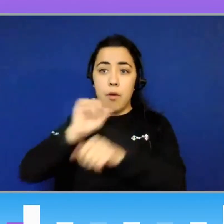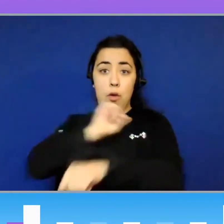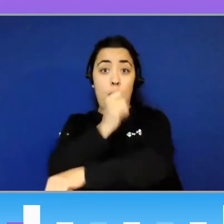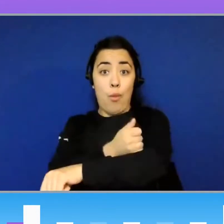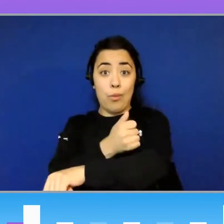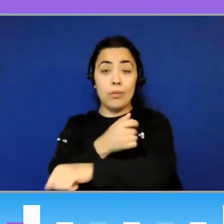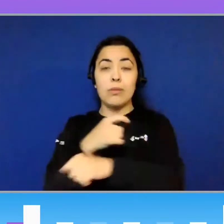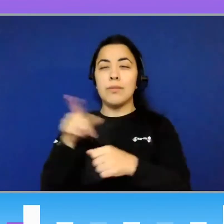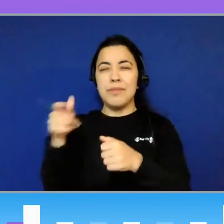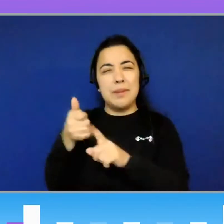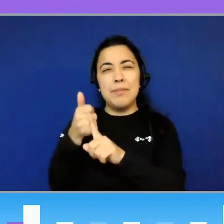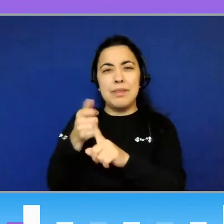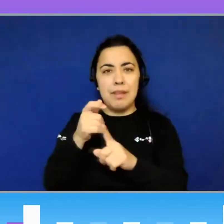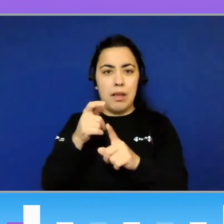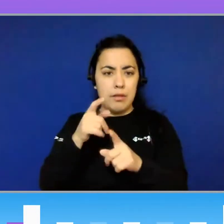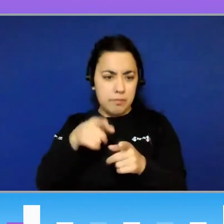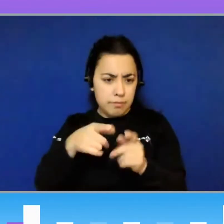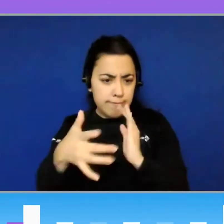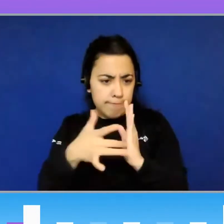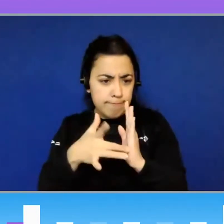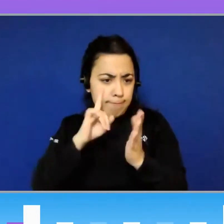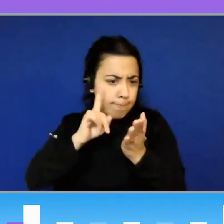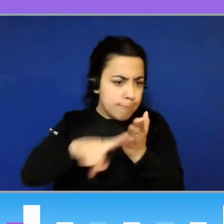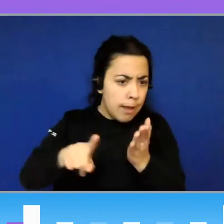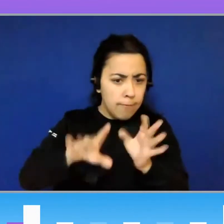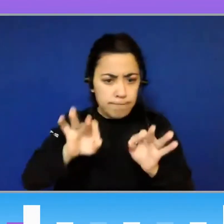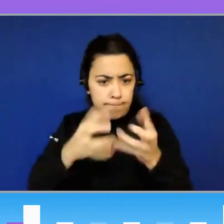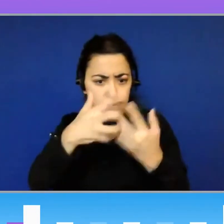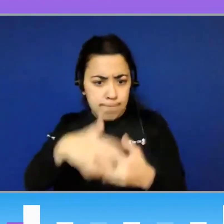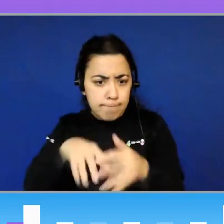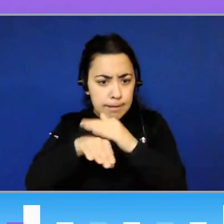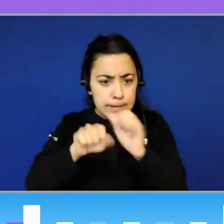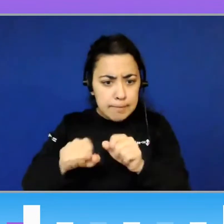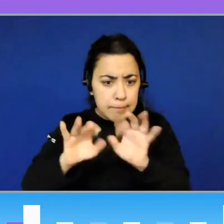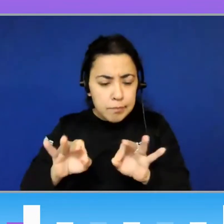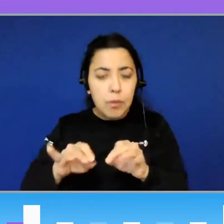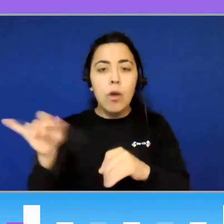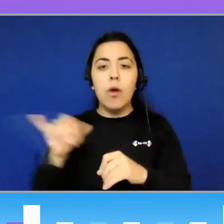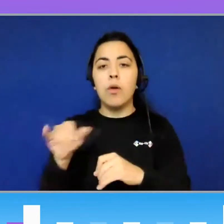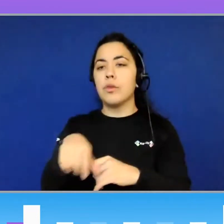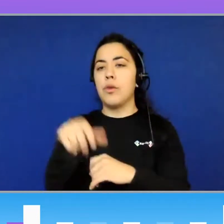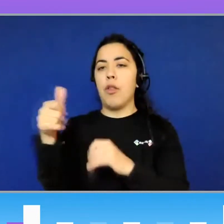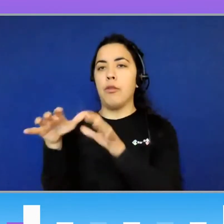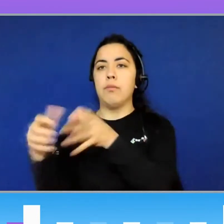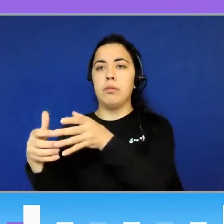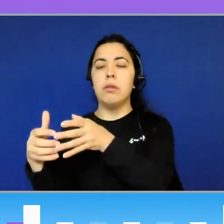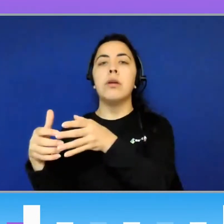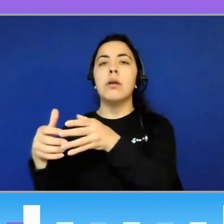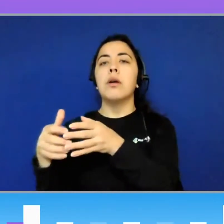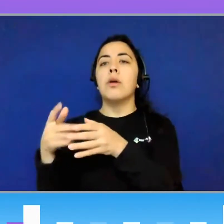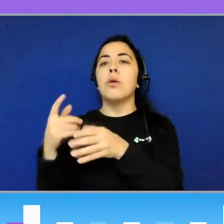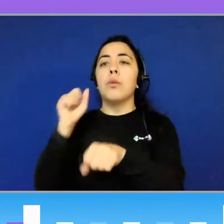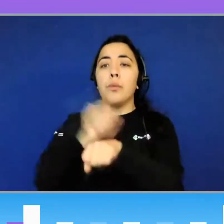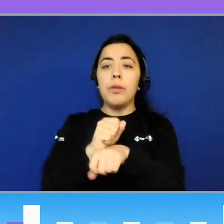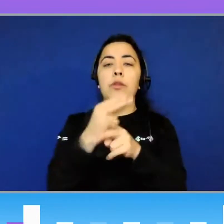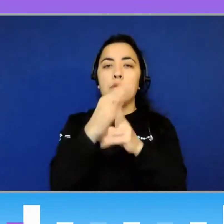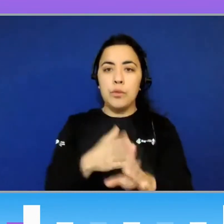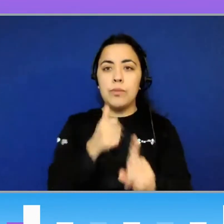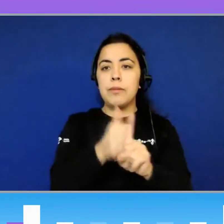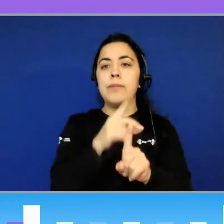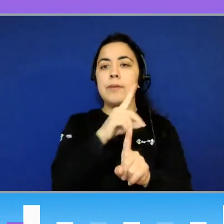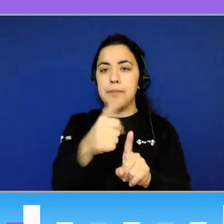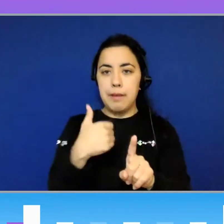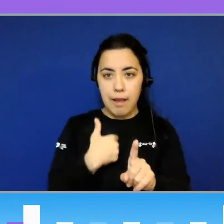authorities responsible for compliance of service, together with representative organizations of users, persons with disabilities, and